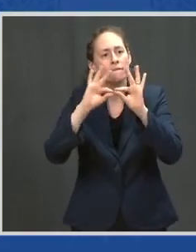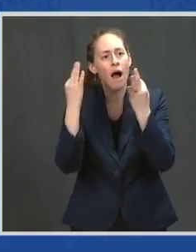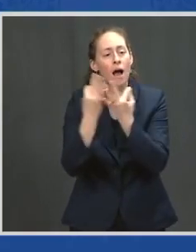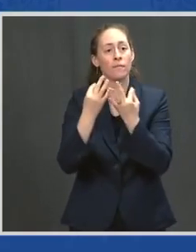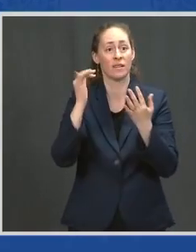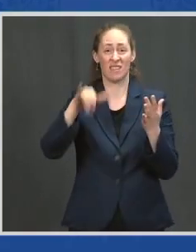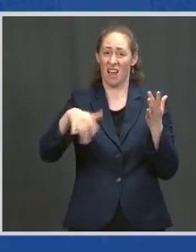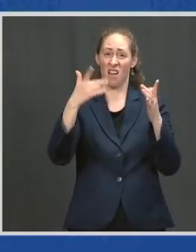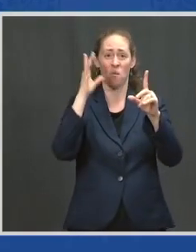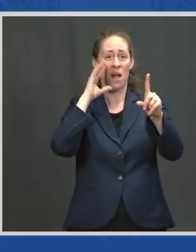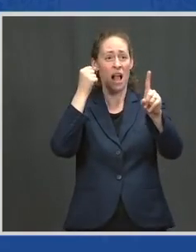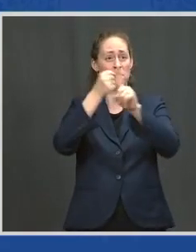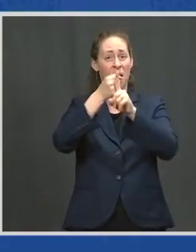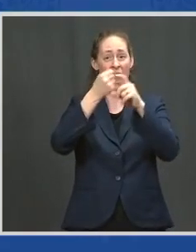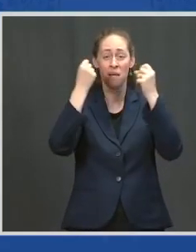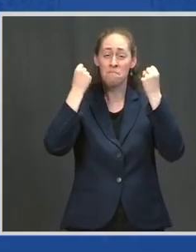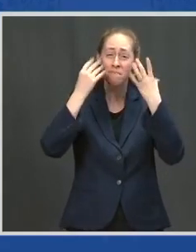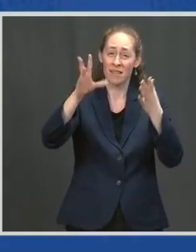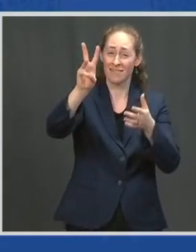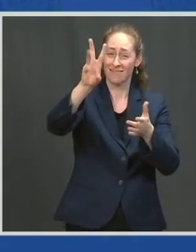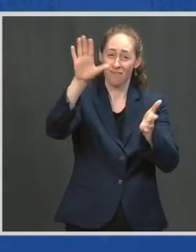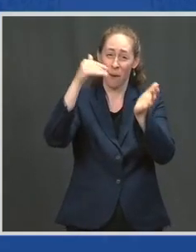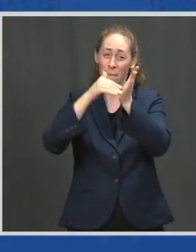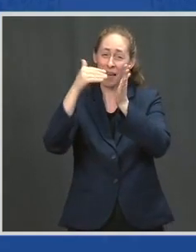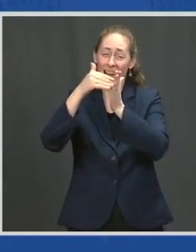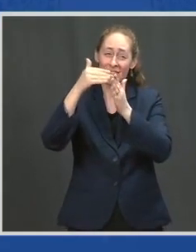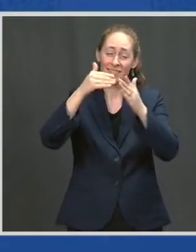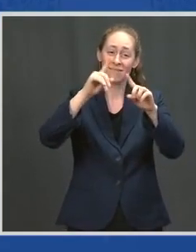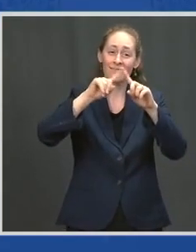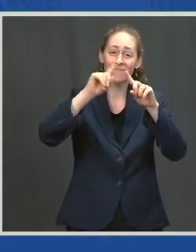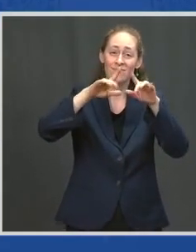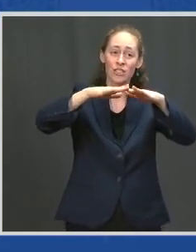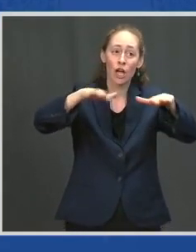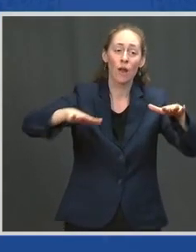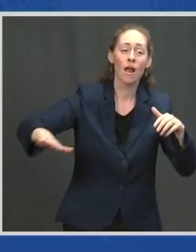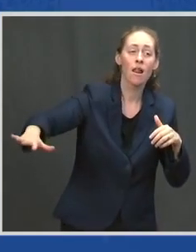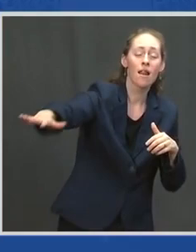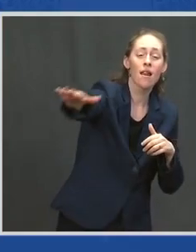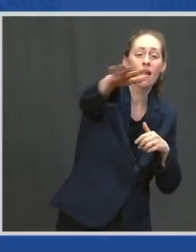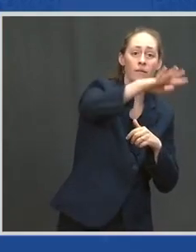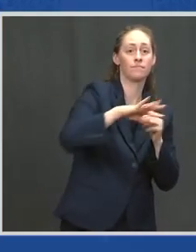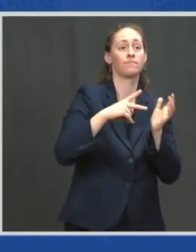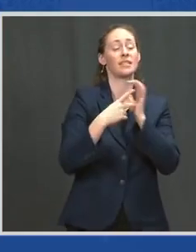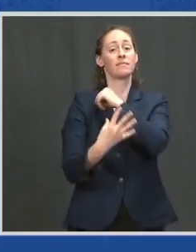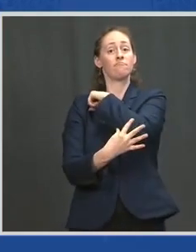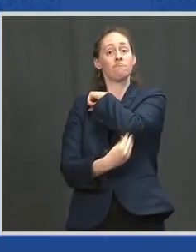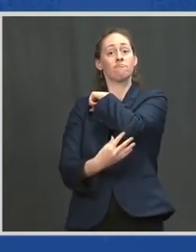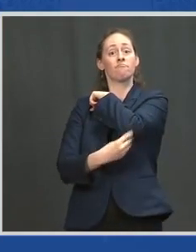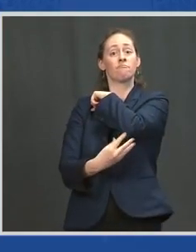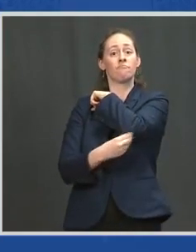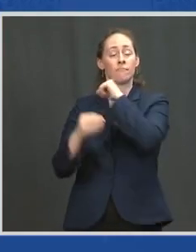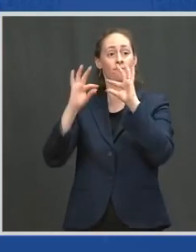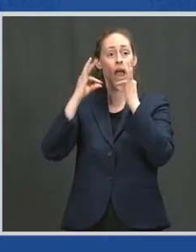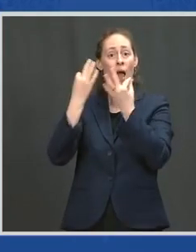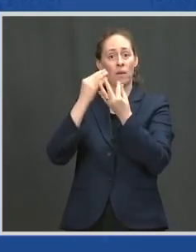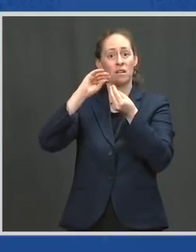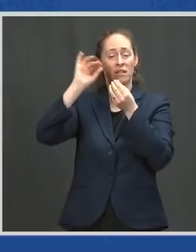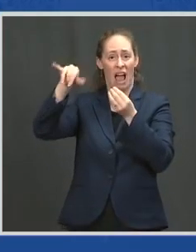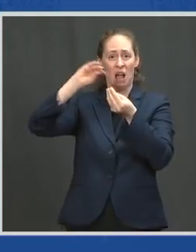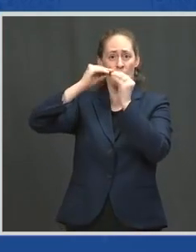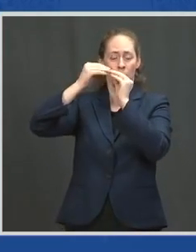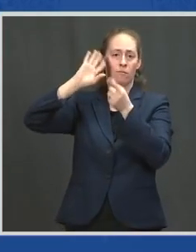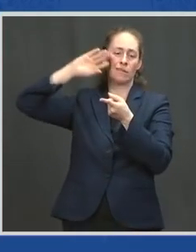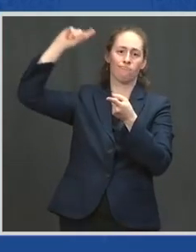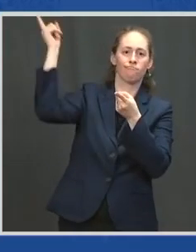all the data shows it will cut child poverty in half this year, cut it in half. My plan extends the tax